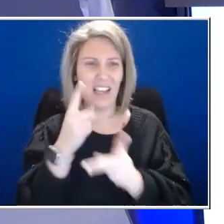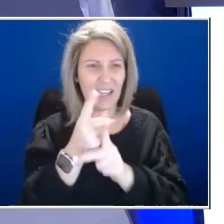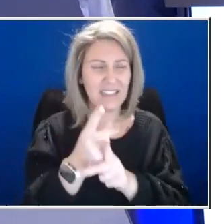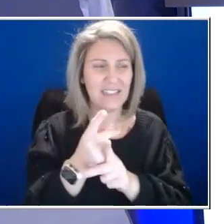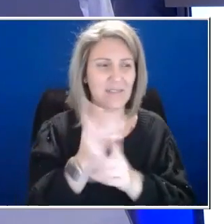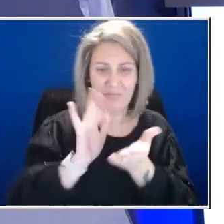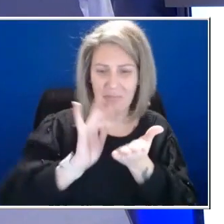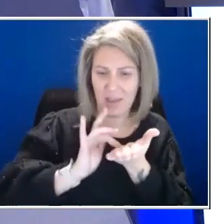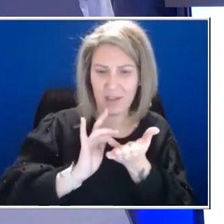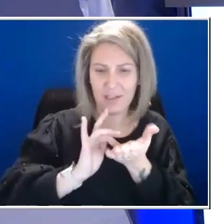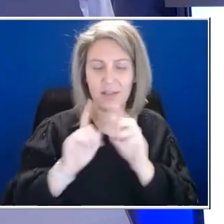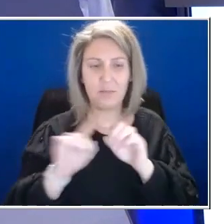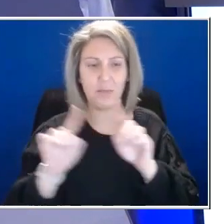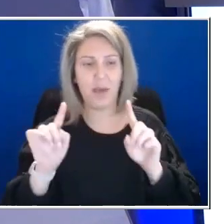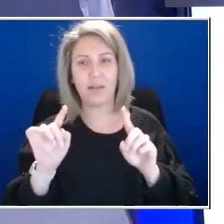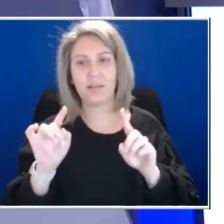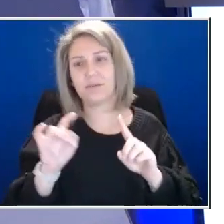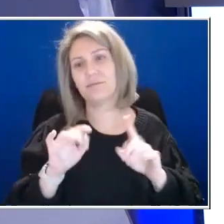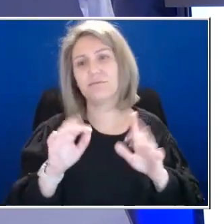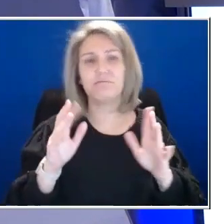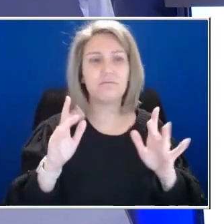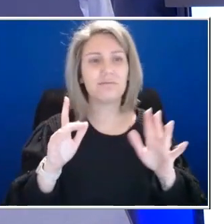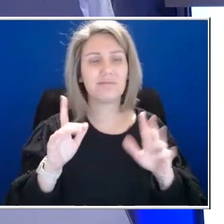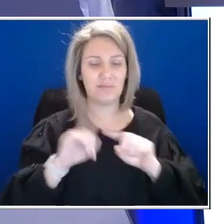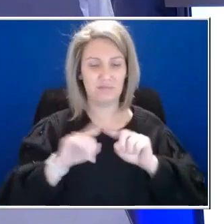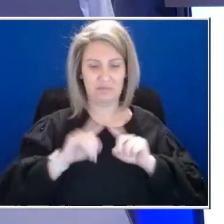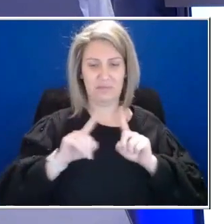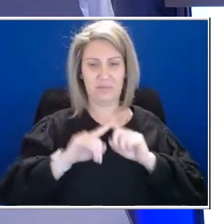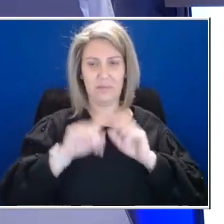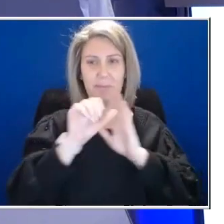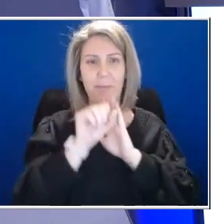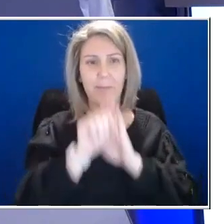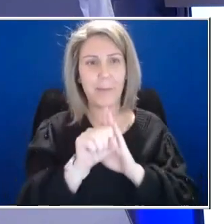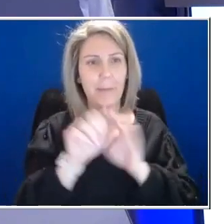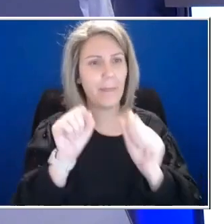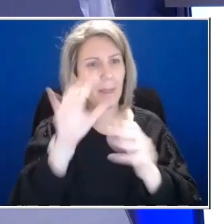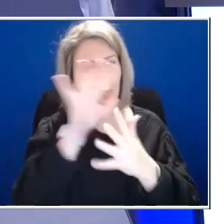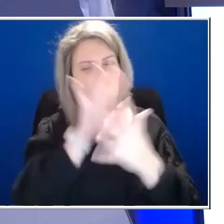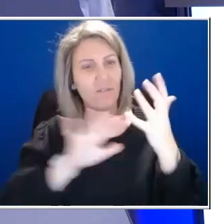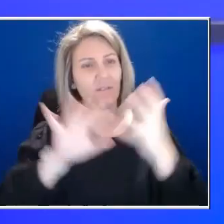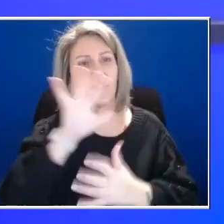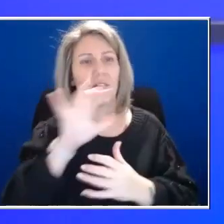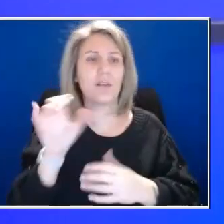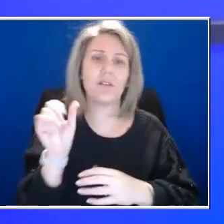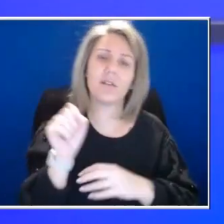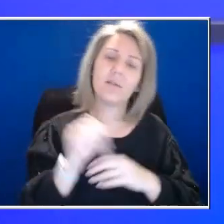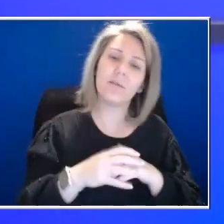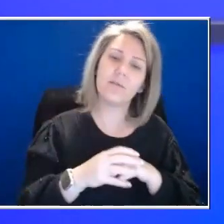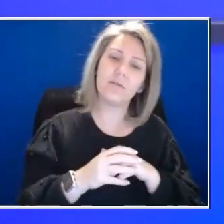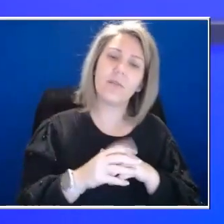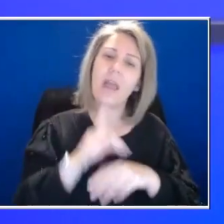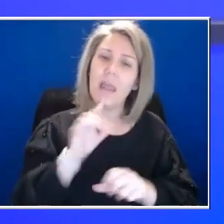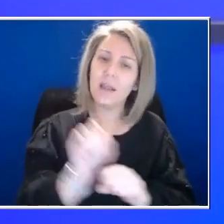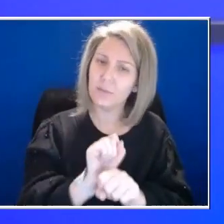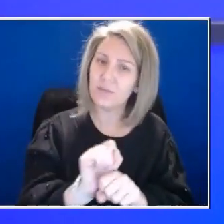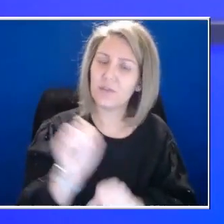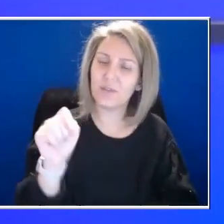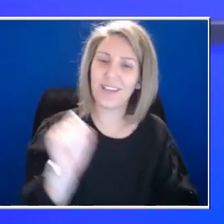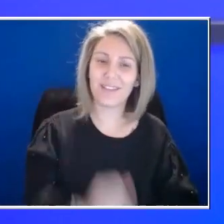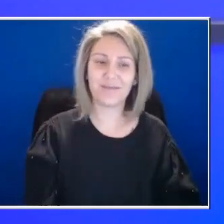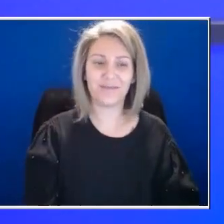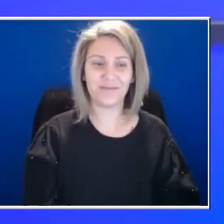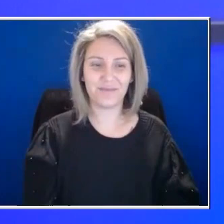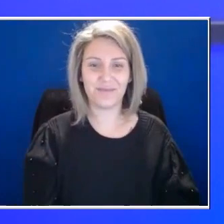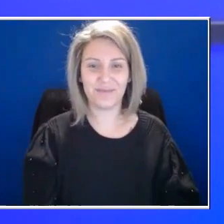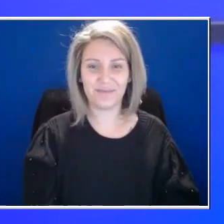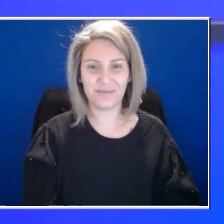overlapping of different symptoms can be really confusing for a patient. Yeah, absolutely. And again, it's